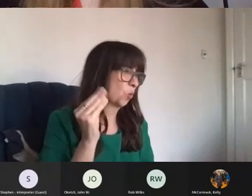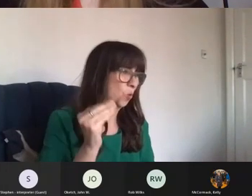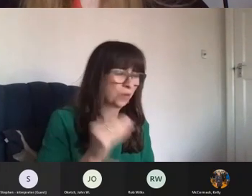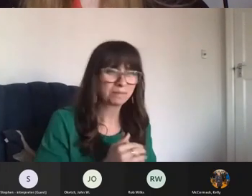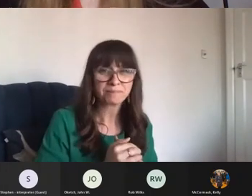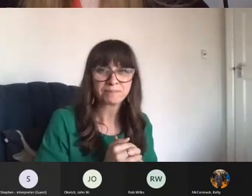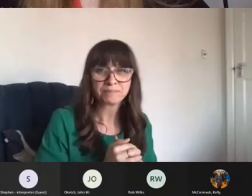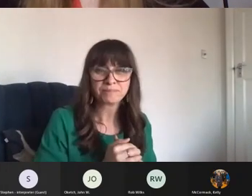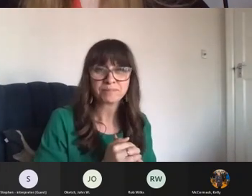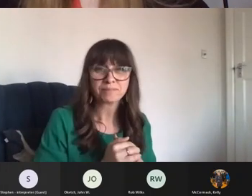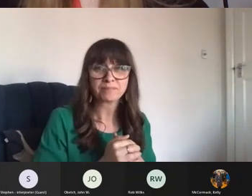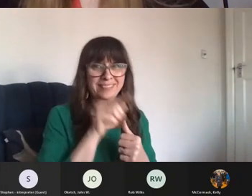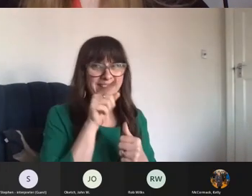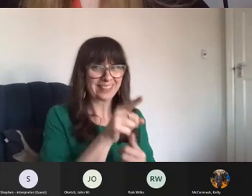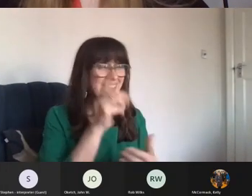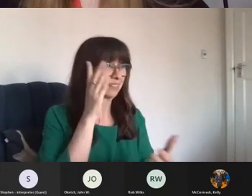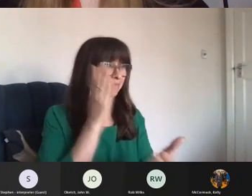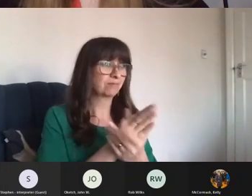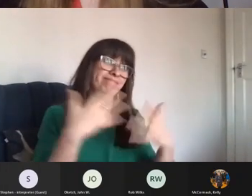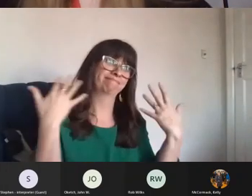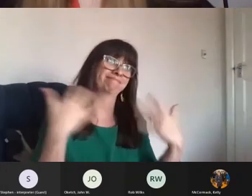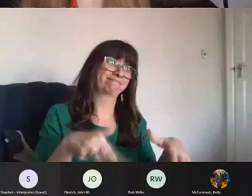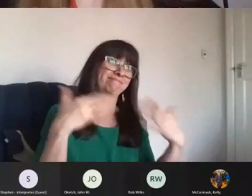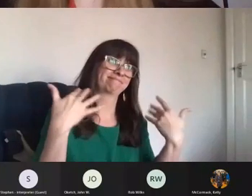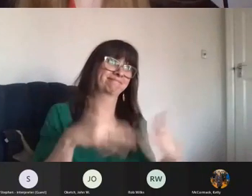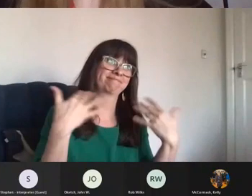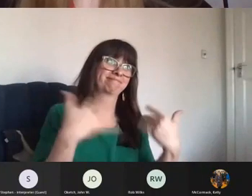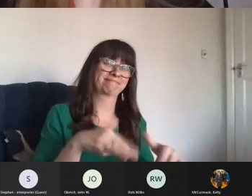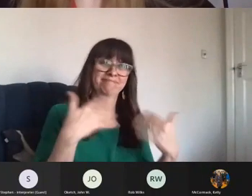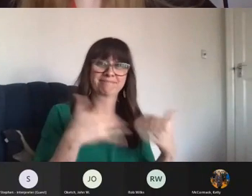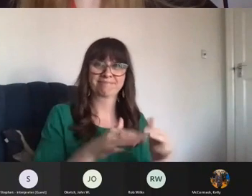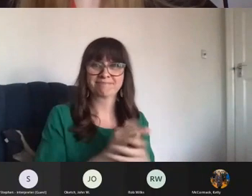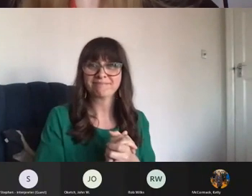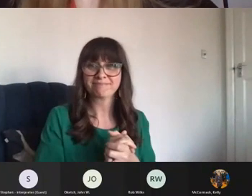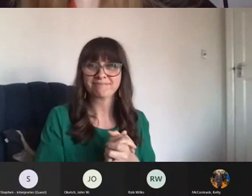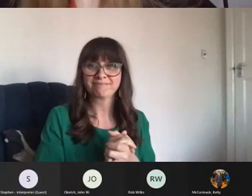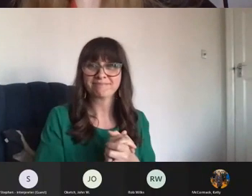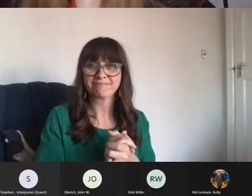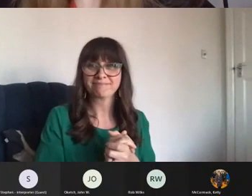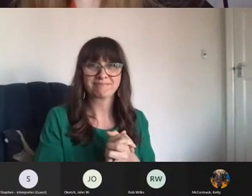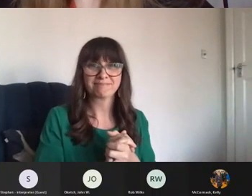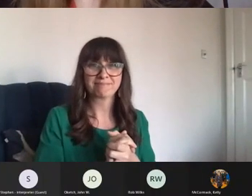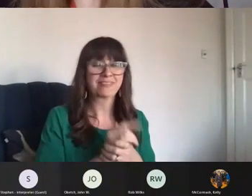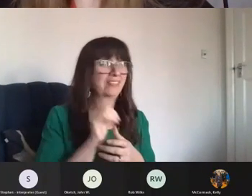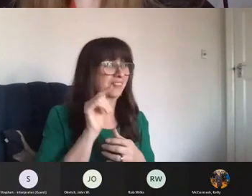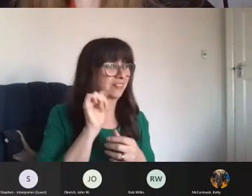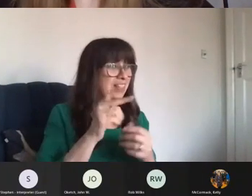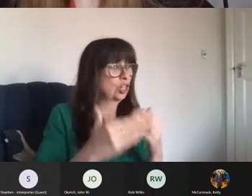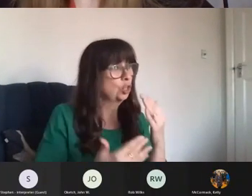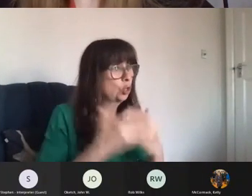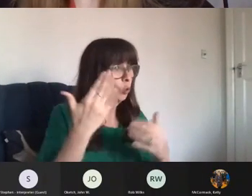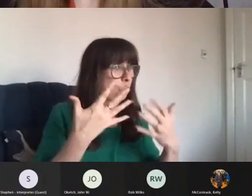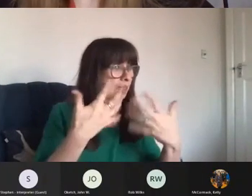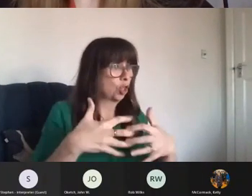This was an absolutely outstanding treatise on this new